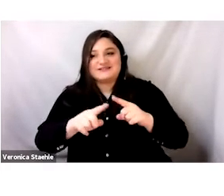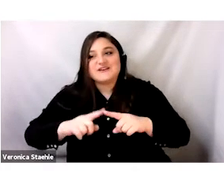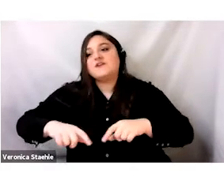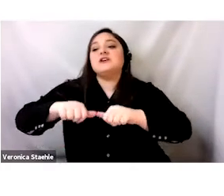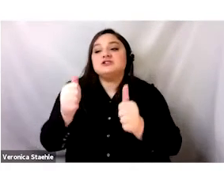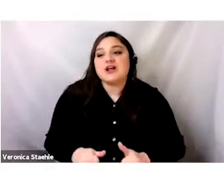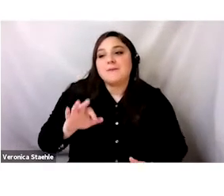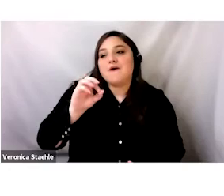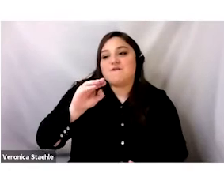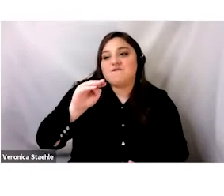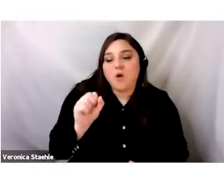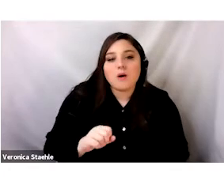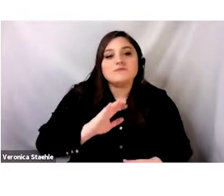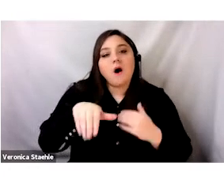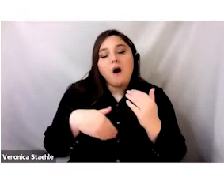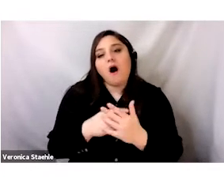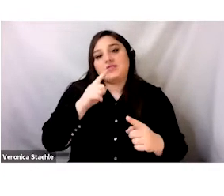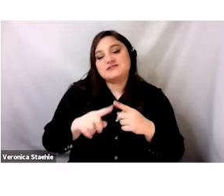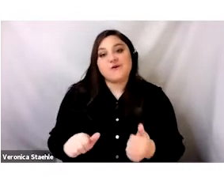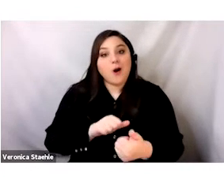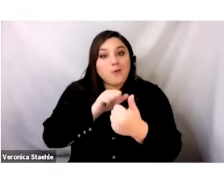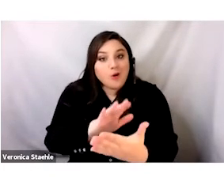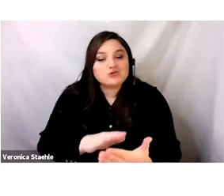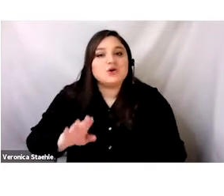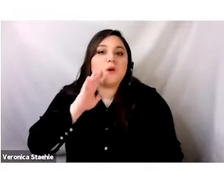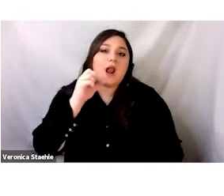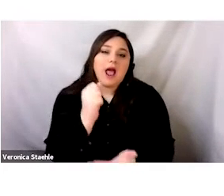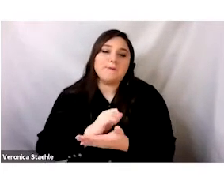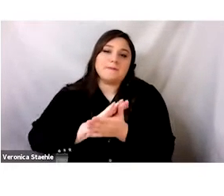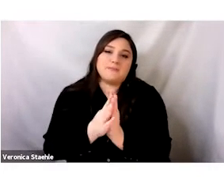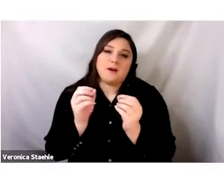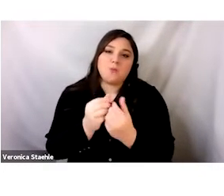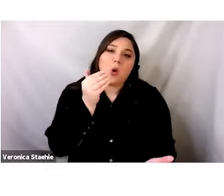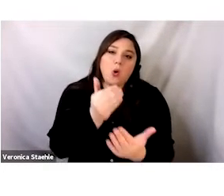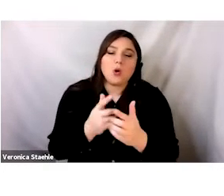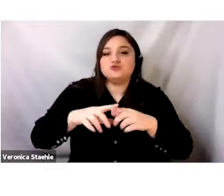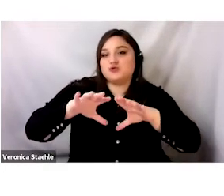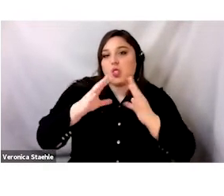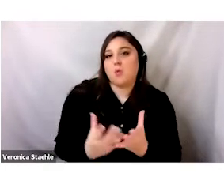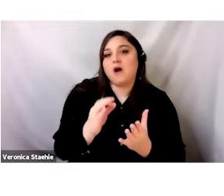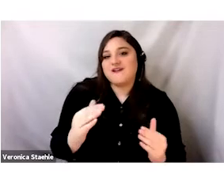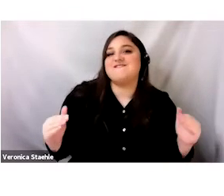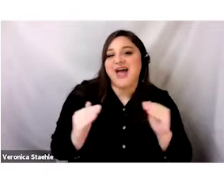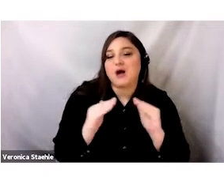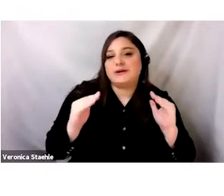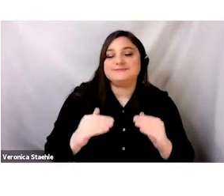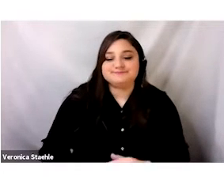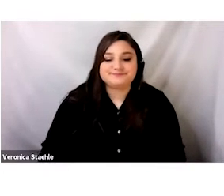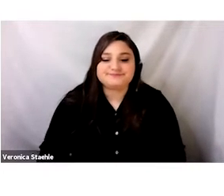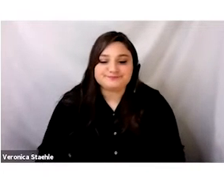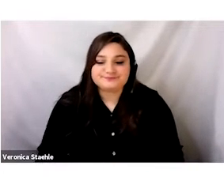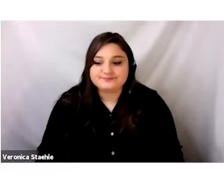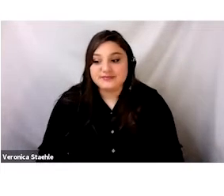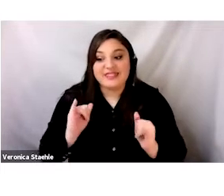these approaches are drops in a bucket that will get us closer to that world of equity that we actually have yet to attain. And